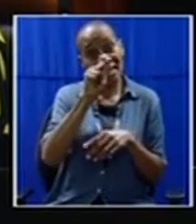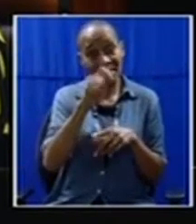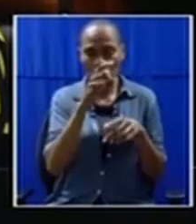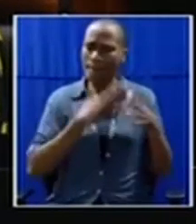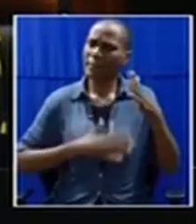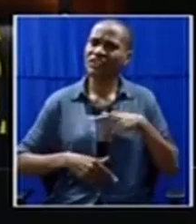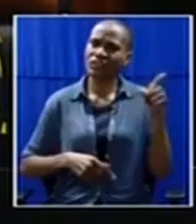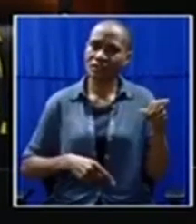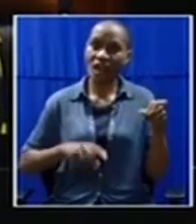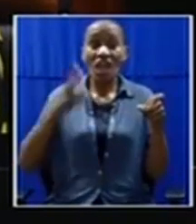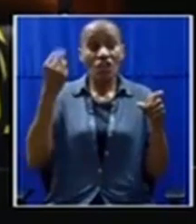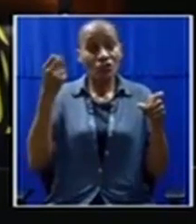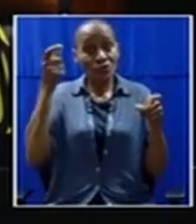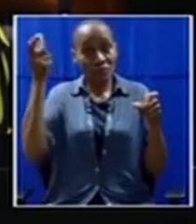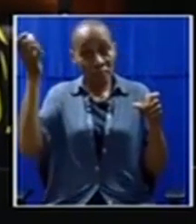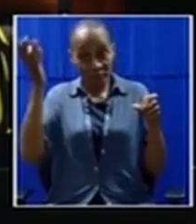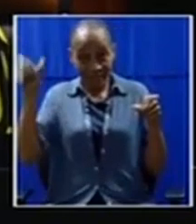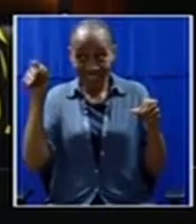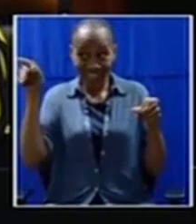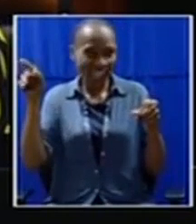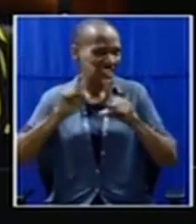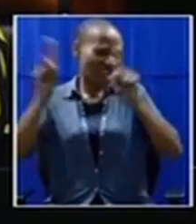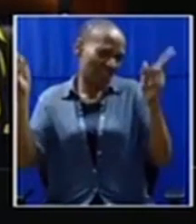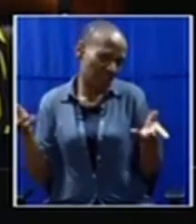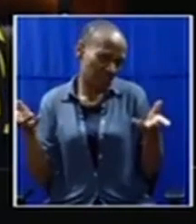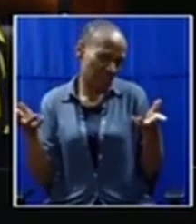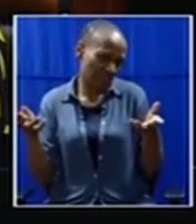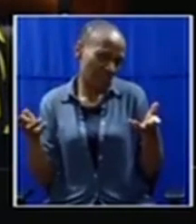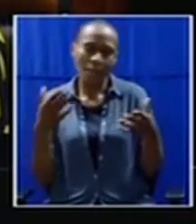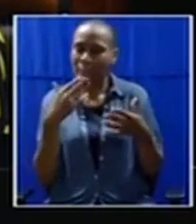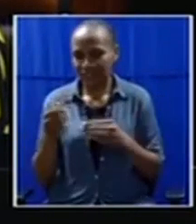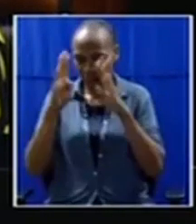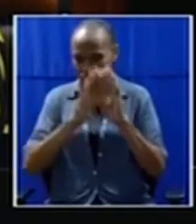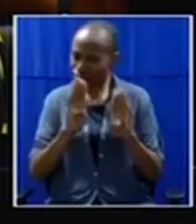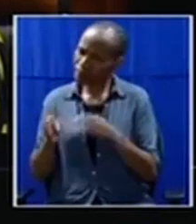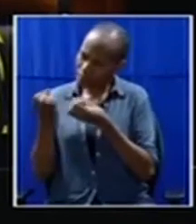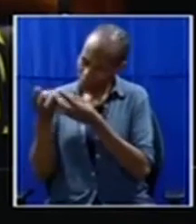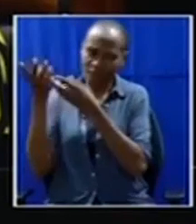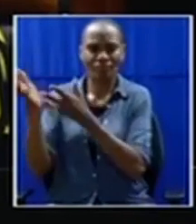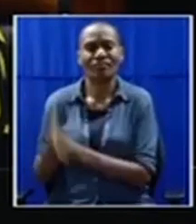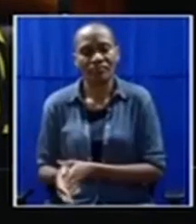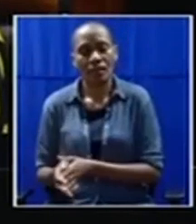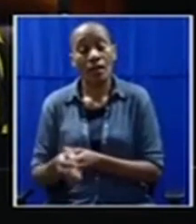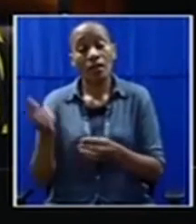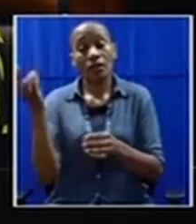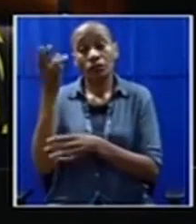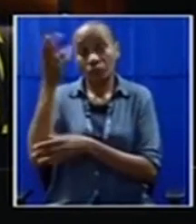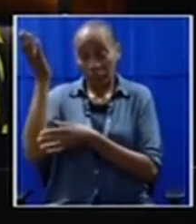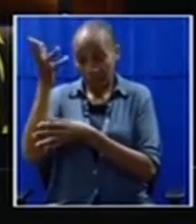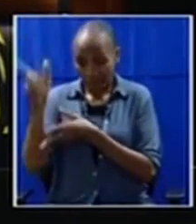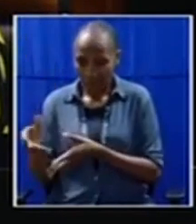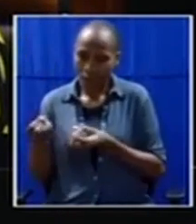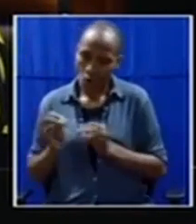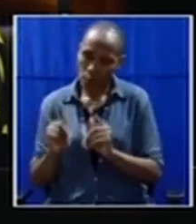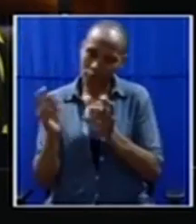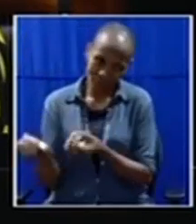time with all of you. Madam Speaker, I give you that platform to say farewell to this House, which